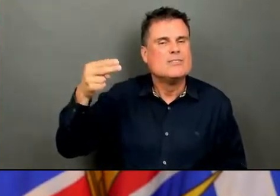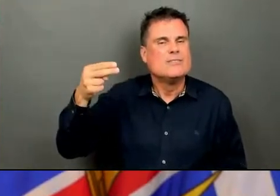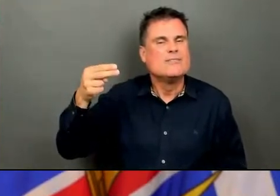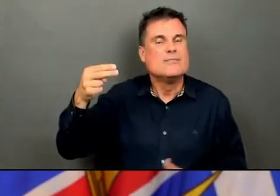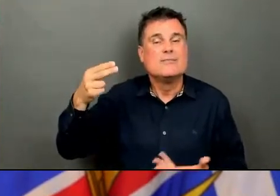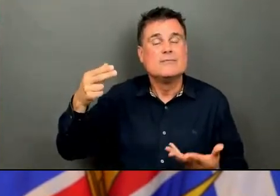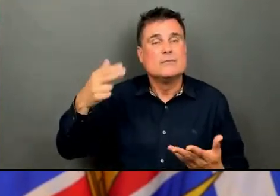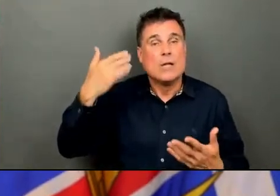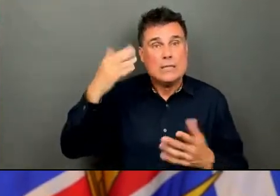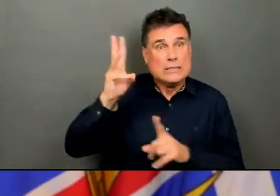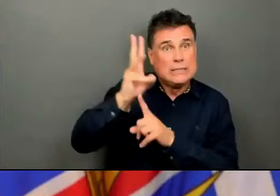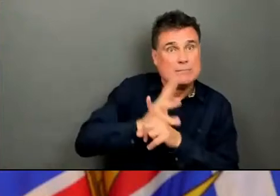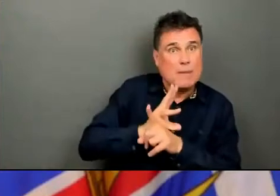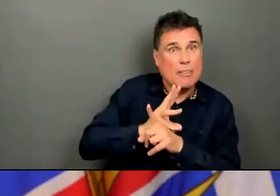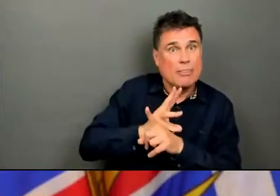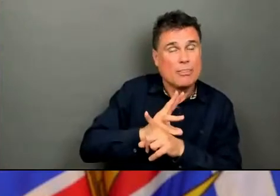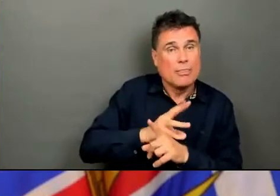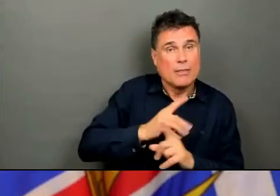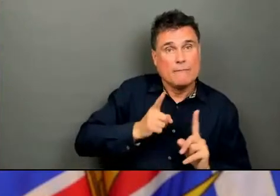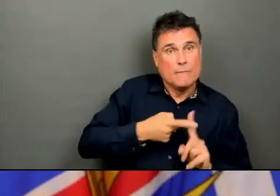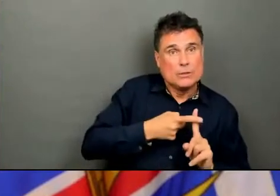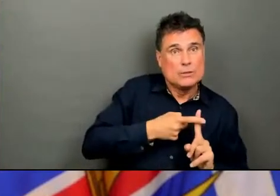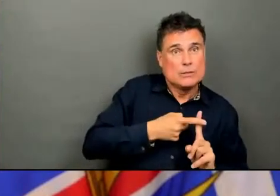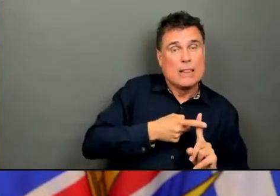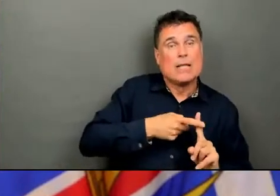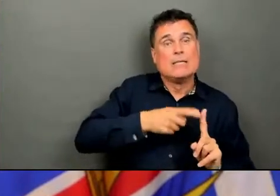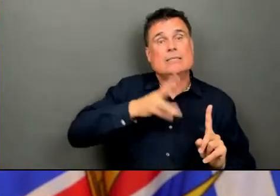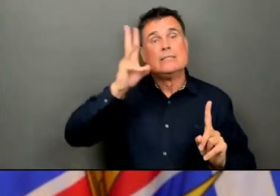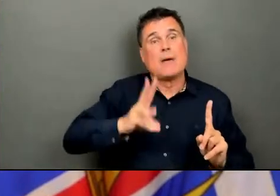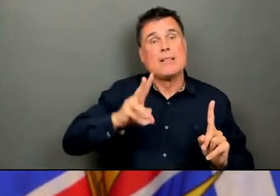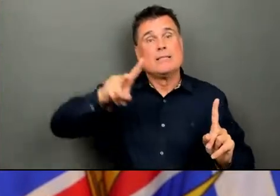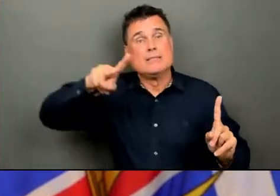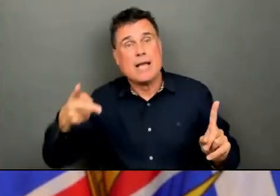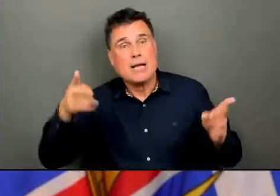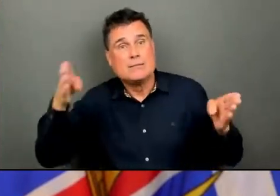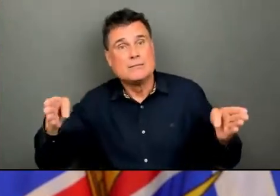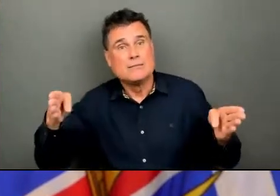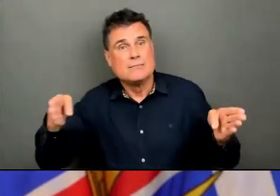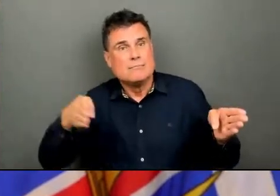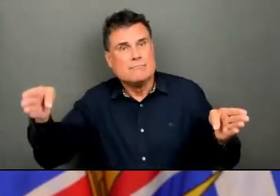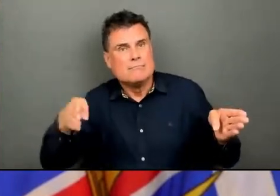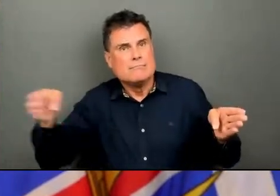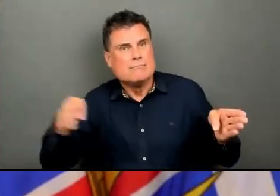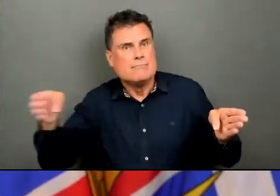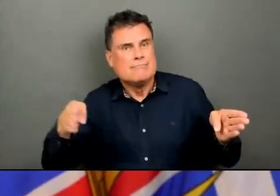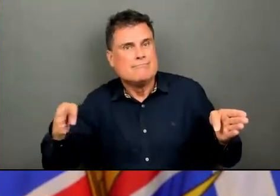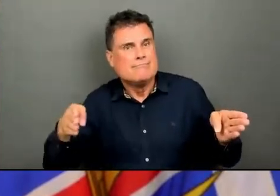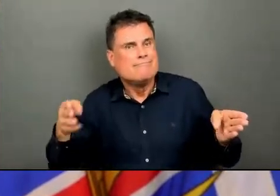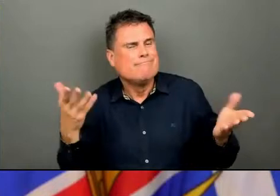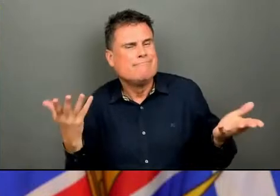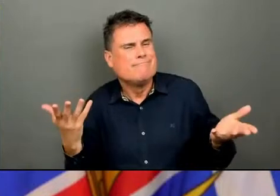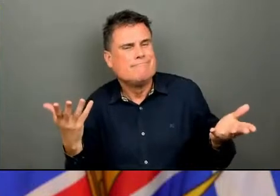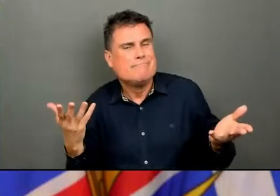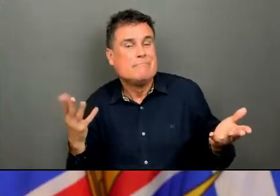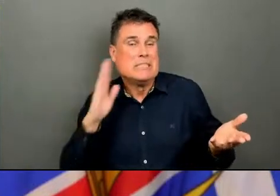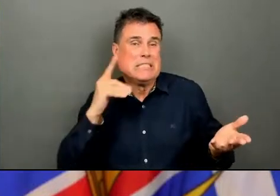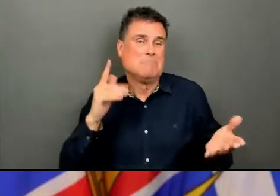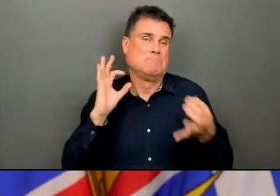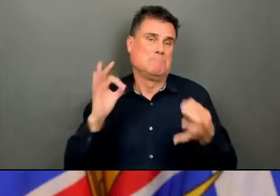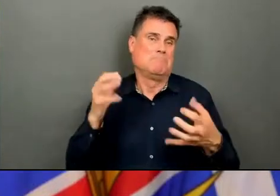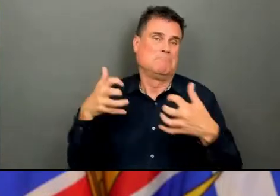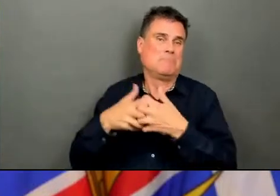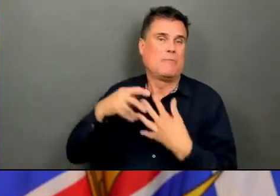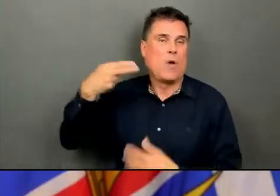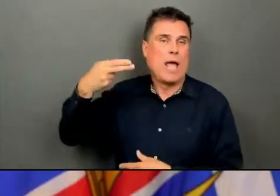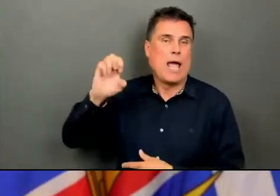have not yet had these vaccines for that period of time to be able to know how long immunity lasts. So the bottom line